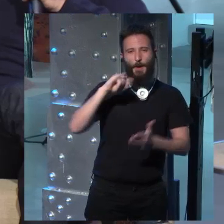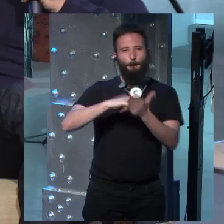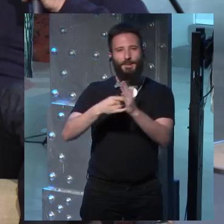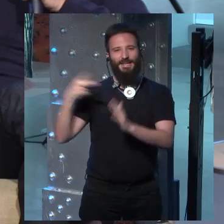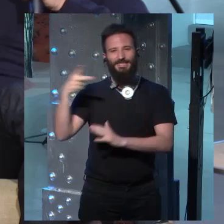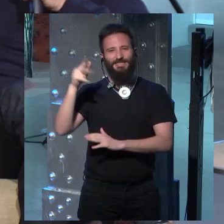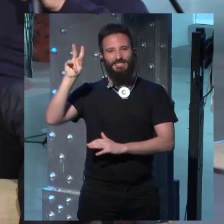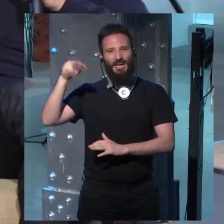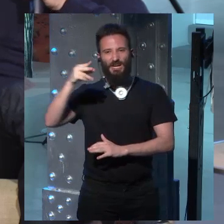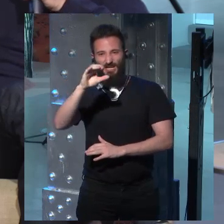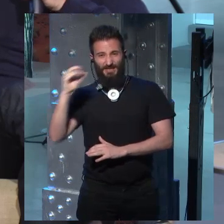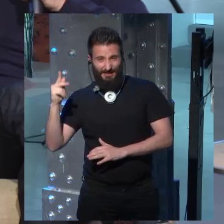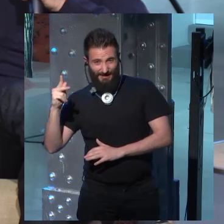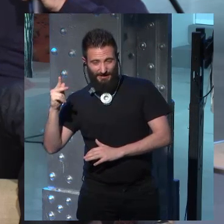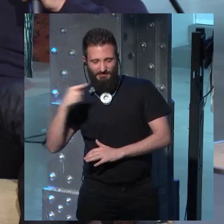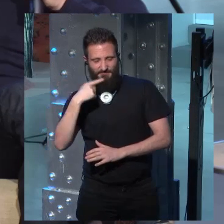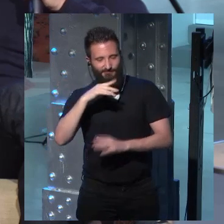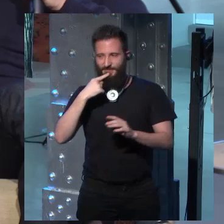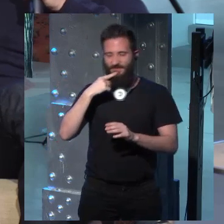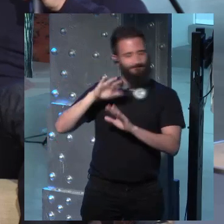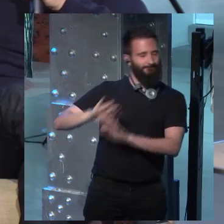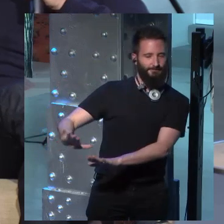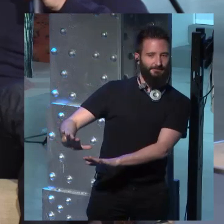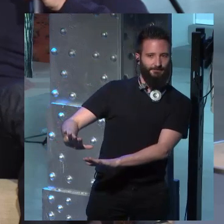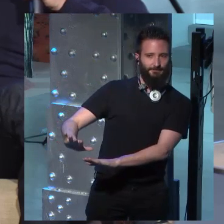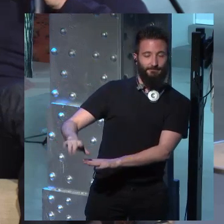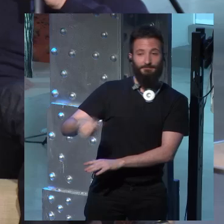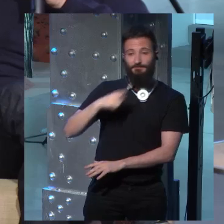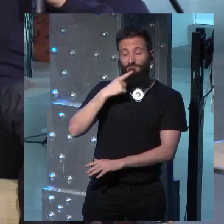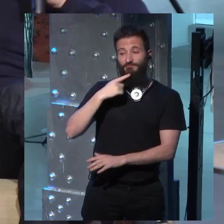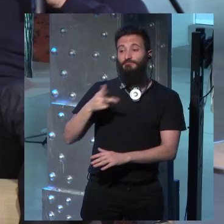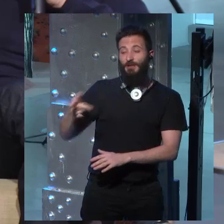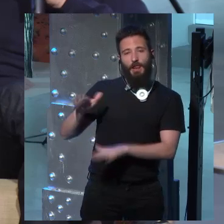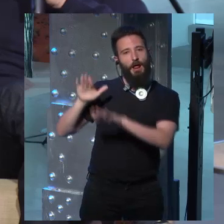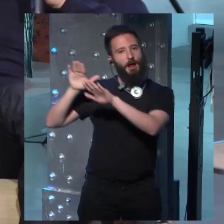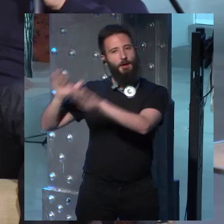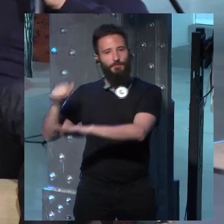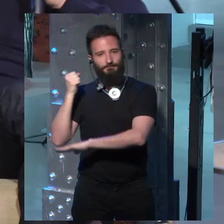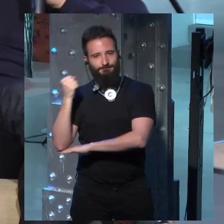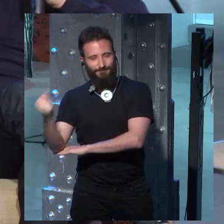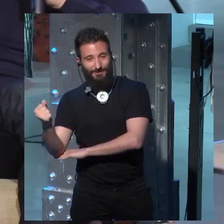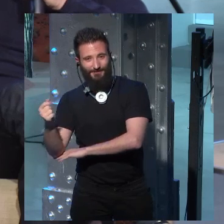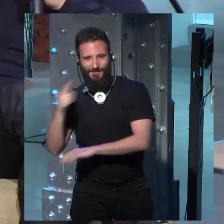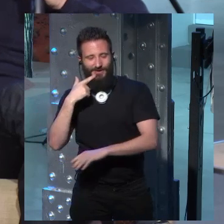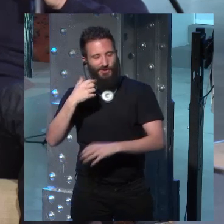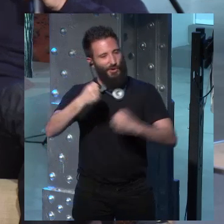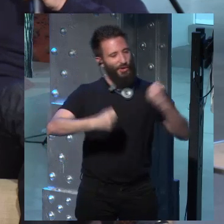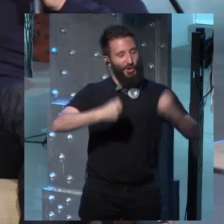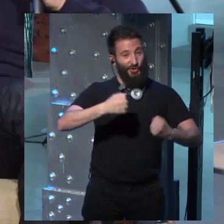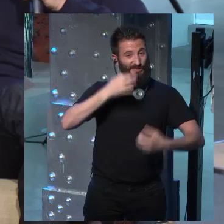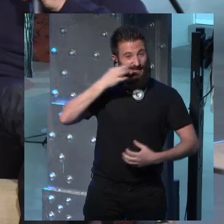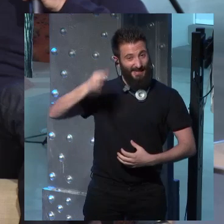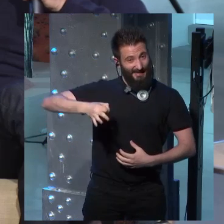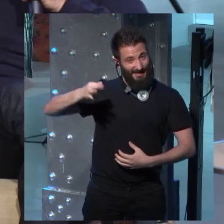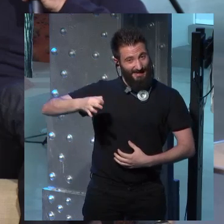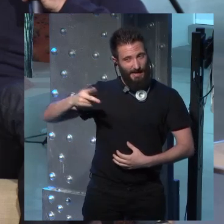accusation and to sort of just support Jimmy, but right away in the car we know she didn't believe that. She believed Chuck,